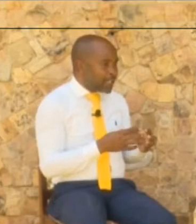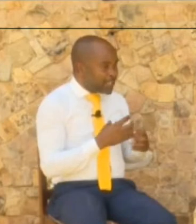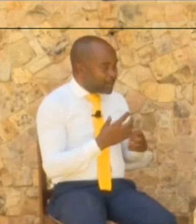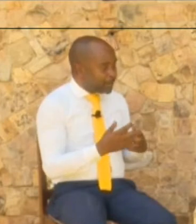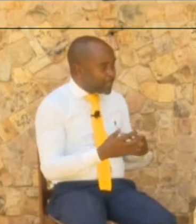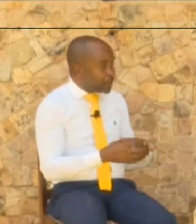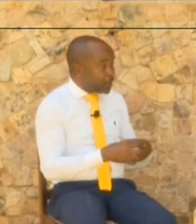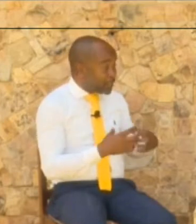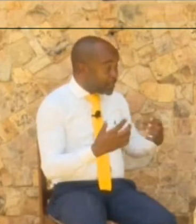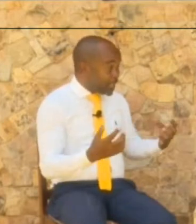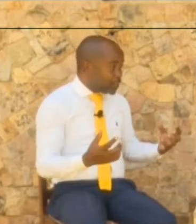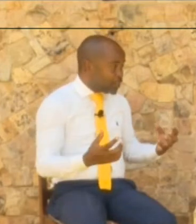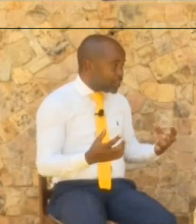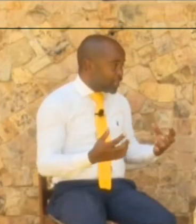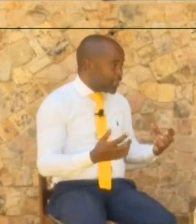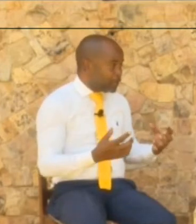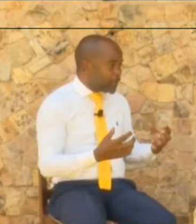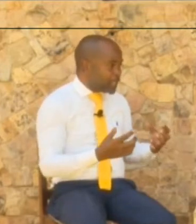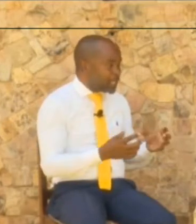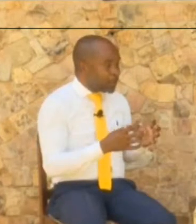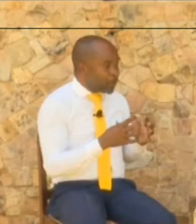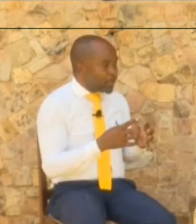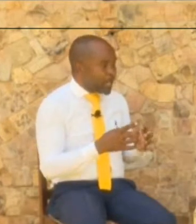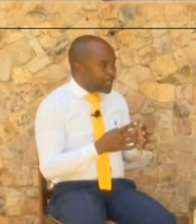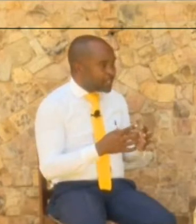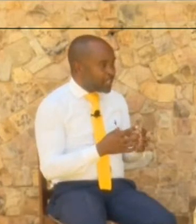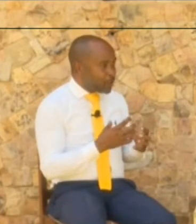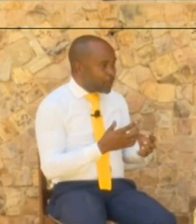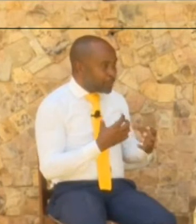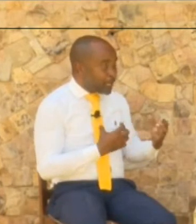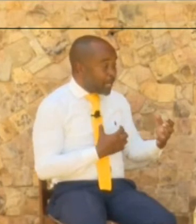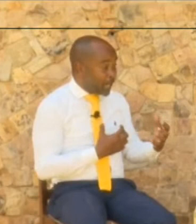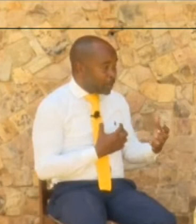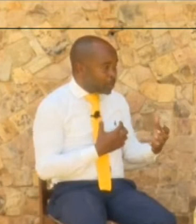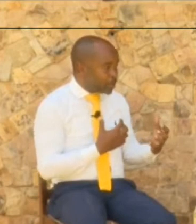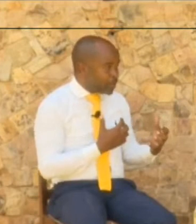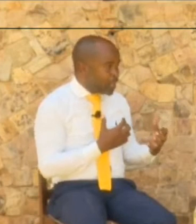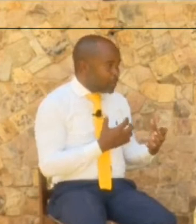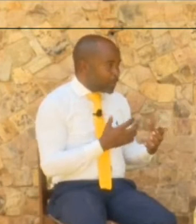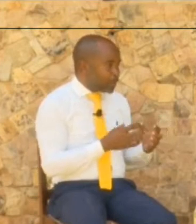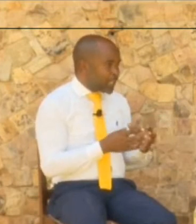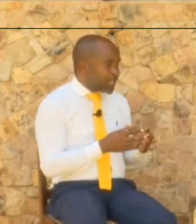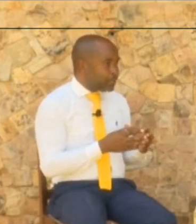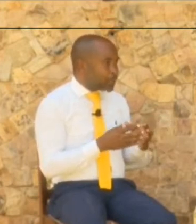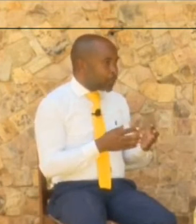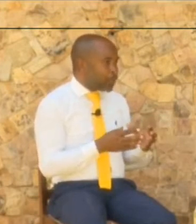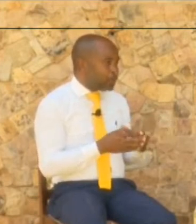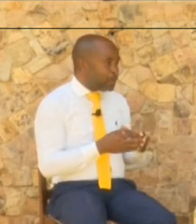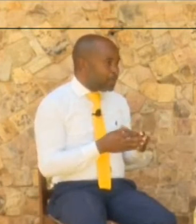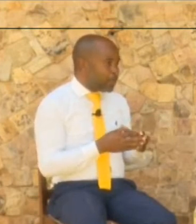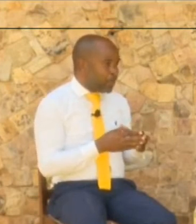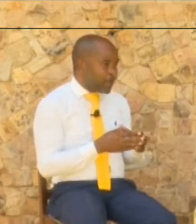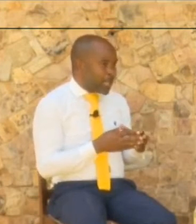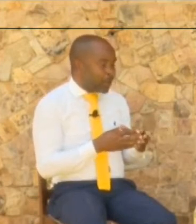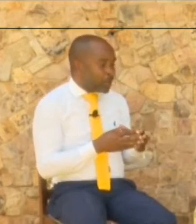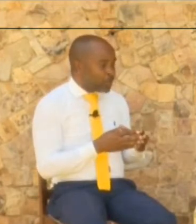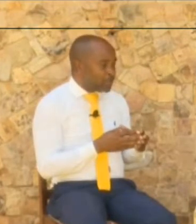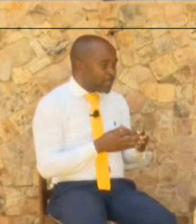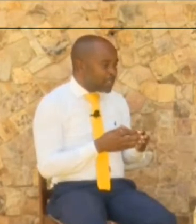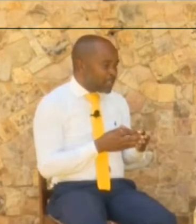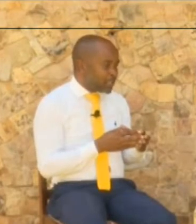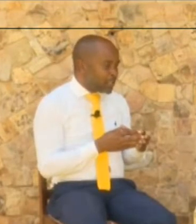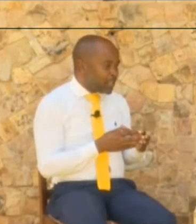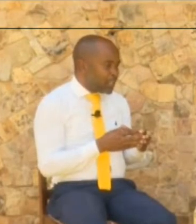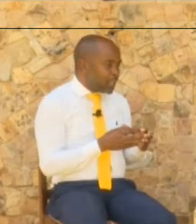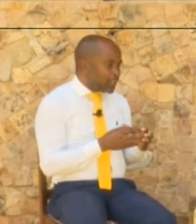events that take place on a stage. Yini lokwenza iartist ikhona ukuphila ngako, you know? Because I think for so long kube bekunako lokuthi